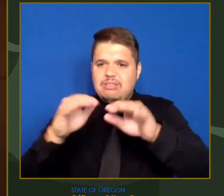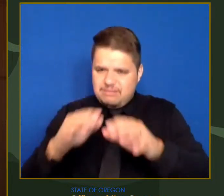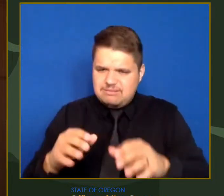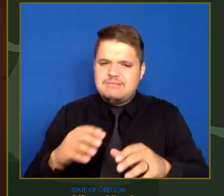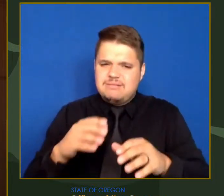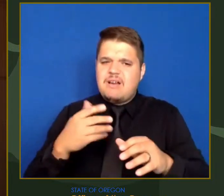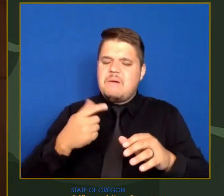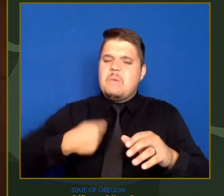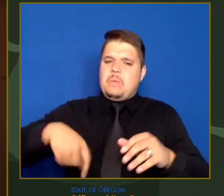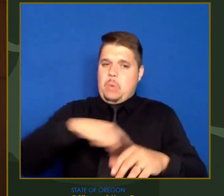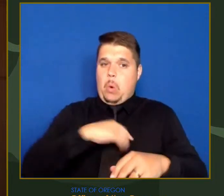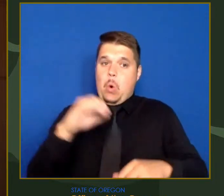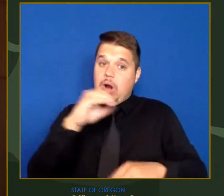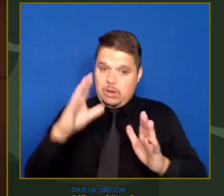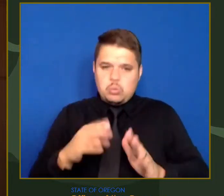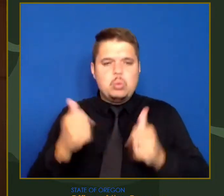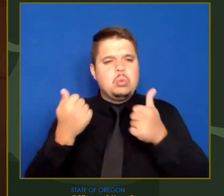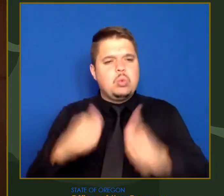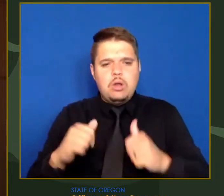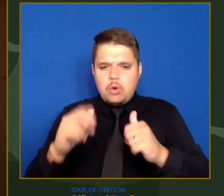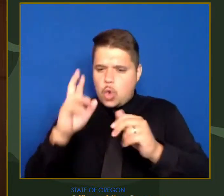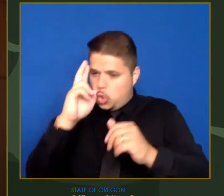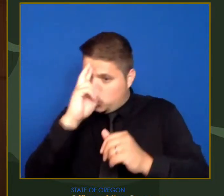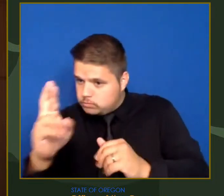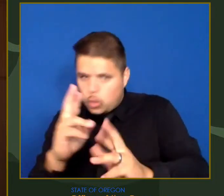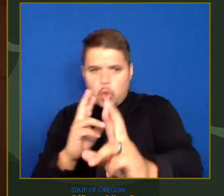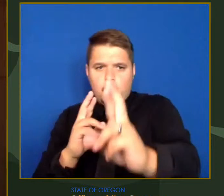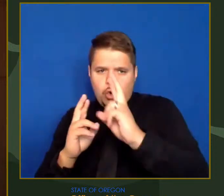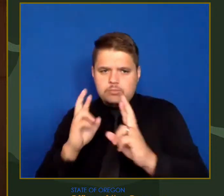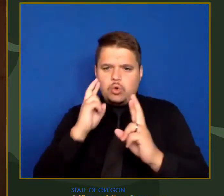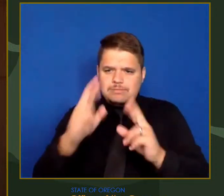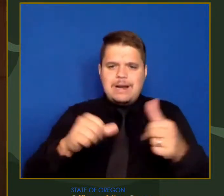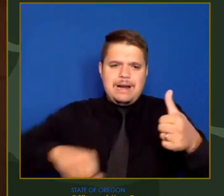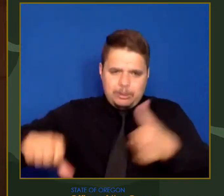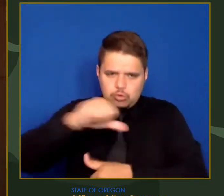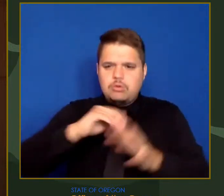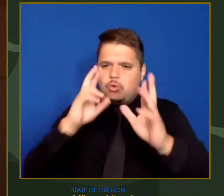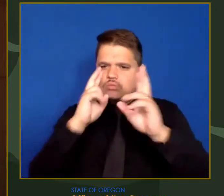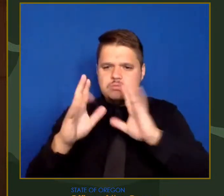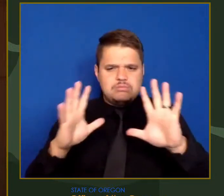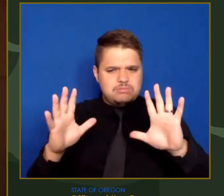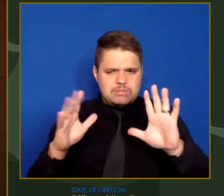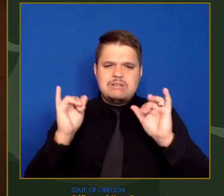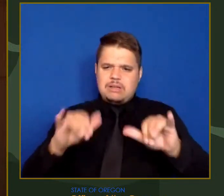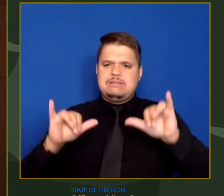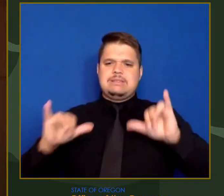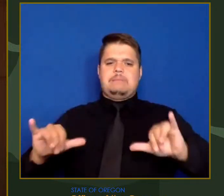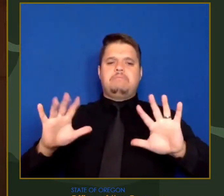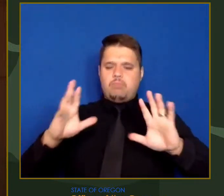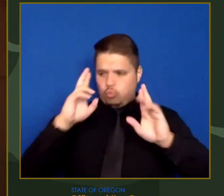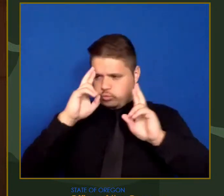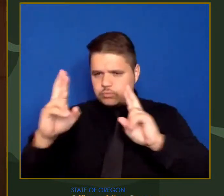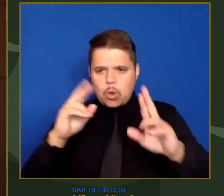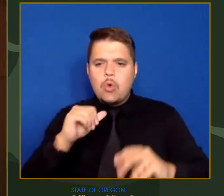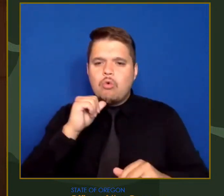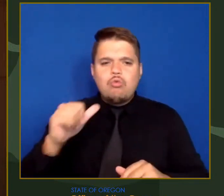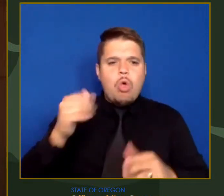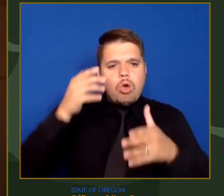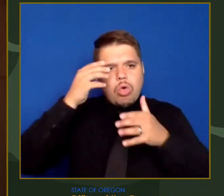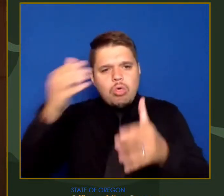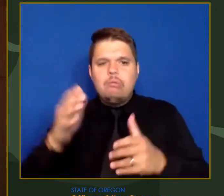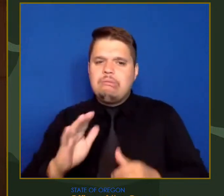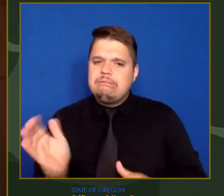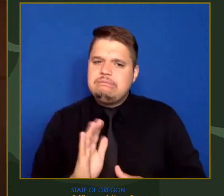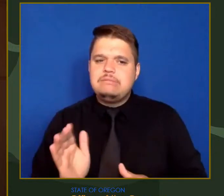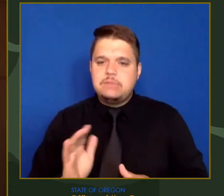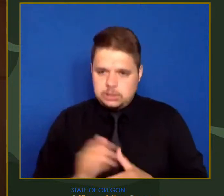we transition to fully reopening, to remain respectful of your fellow Oregonians and their choices to wear